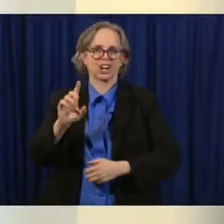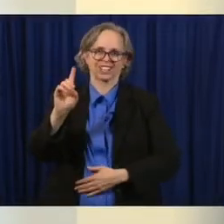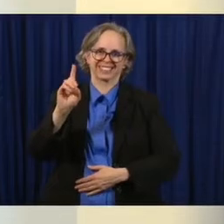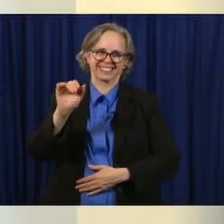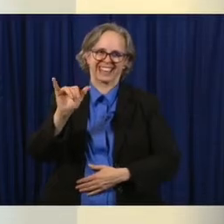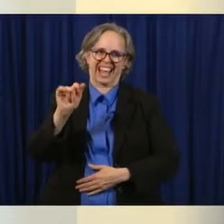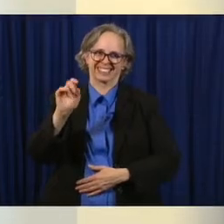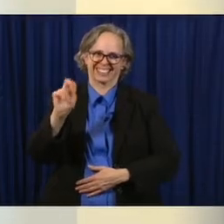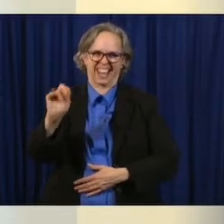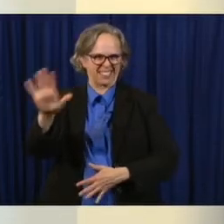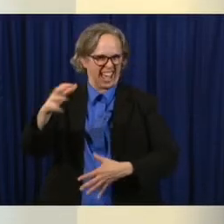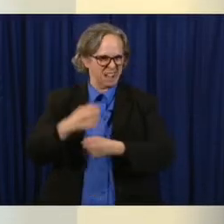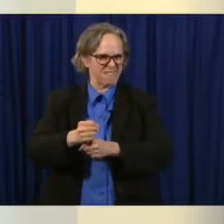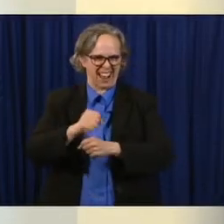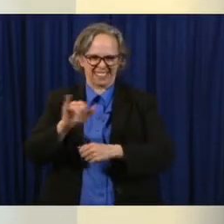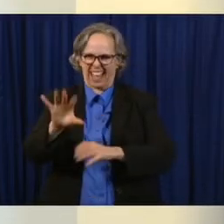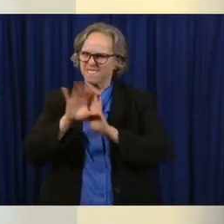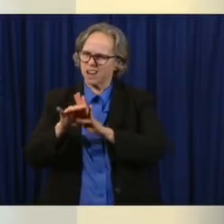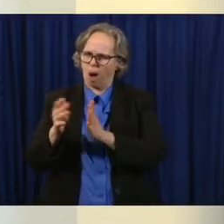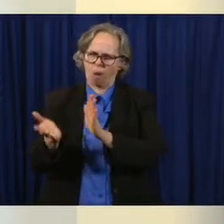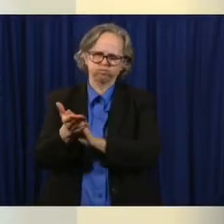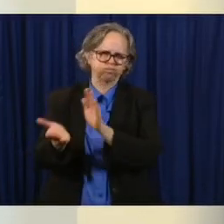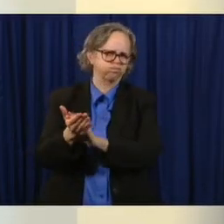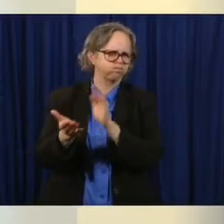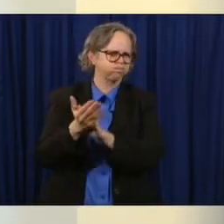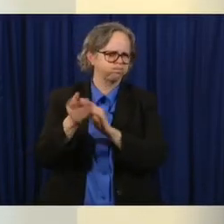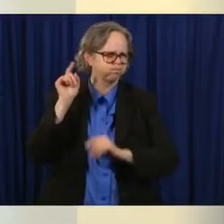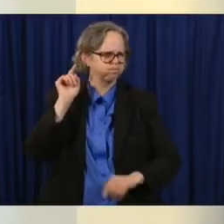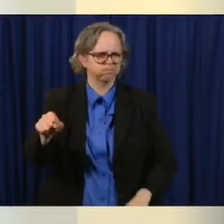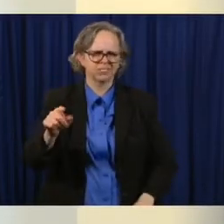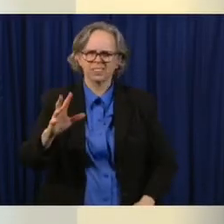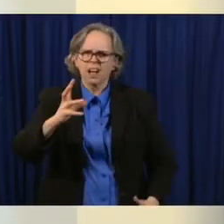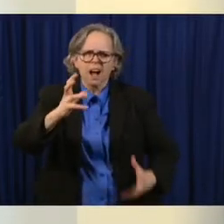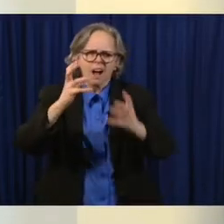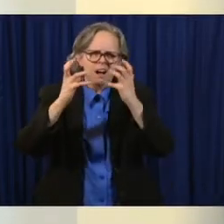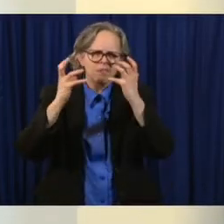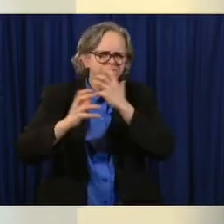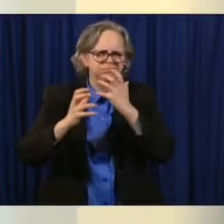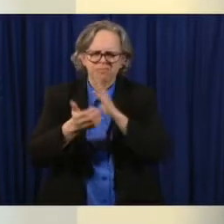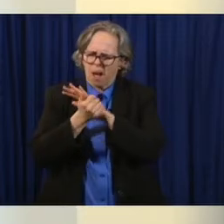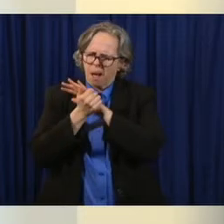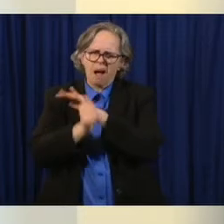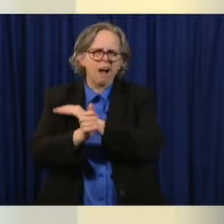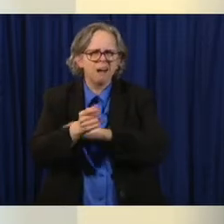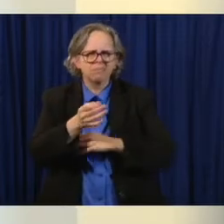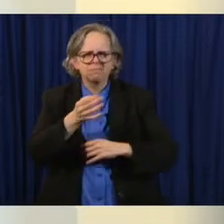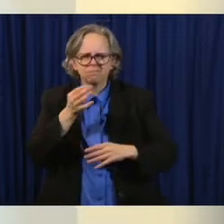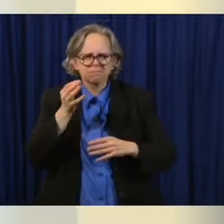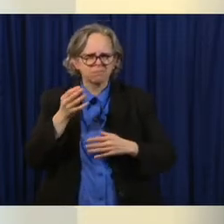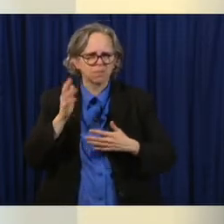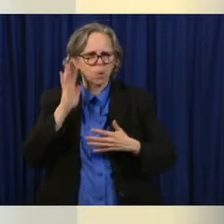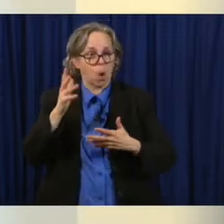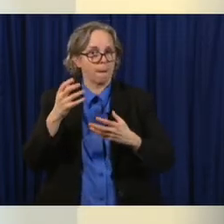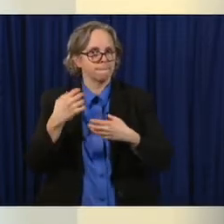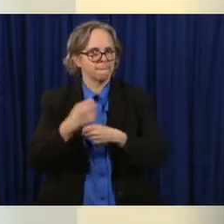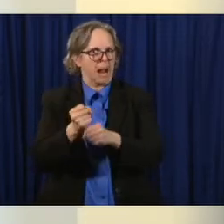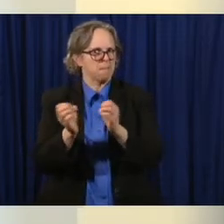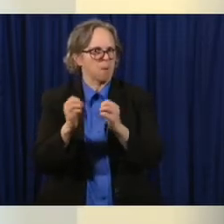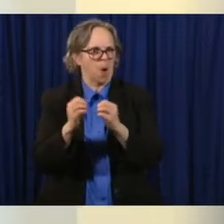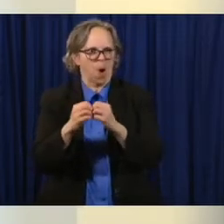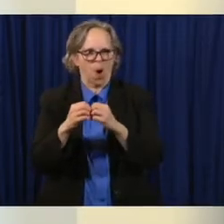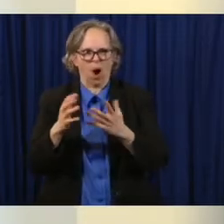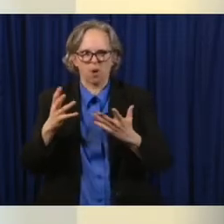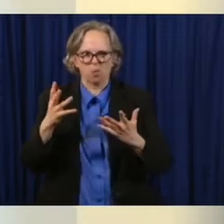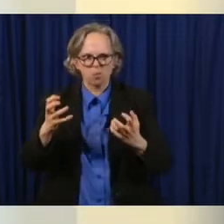group. And it's an exceptional, talented thing, and we're going to be doing more of these because we know we really need to get the word out,